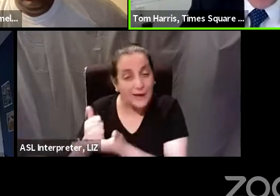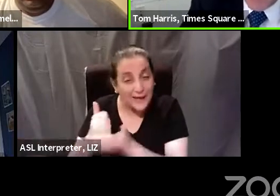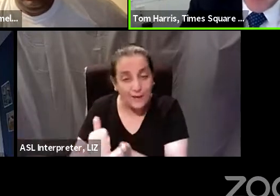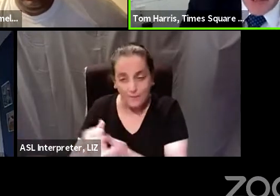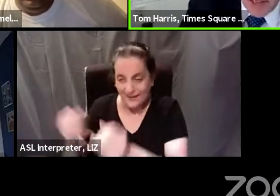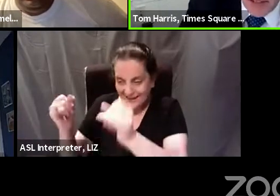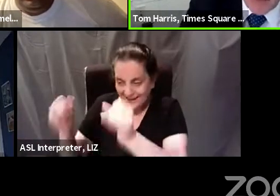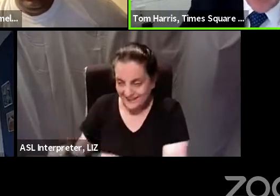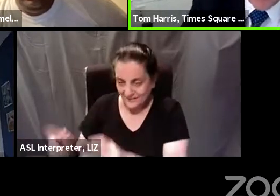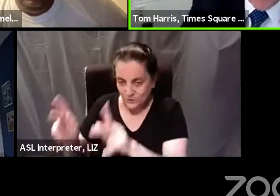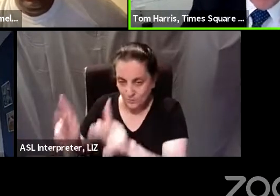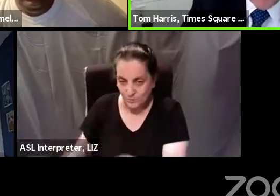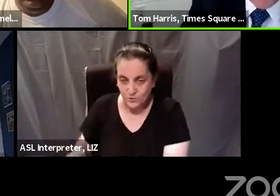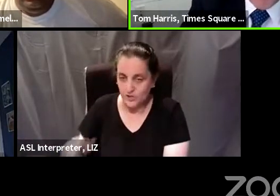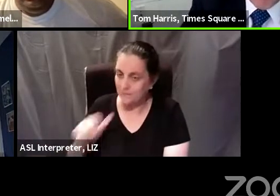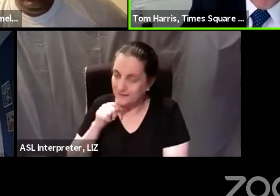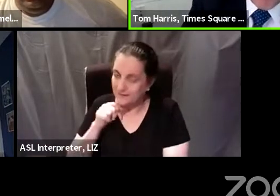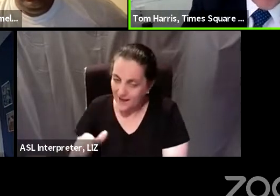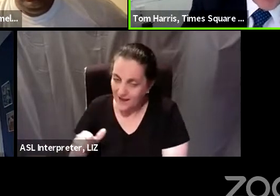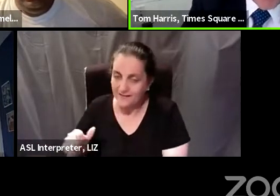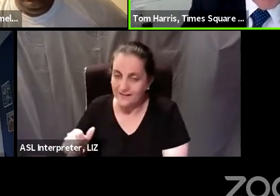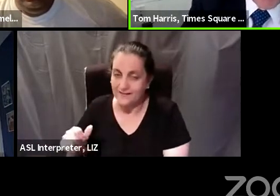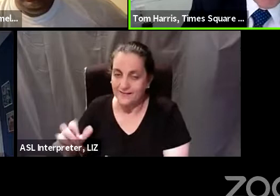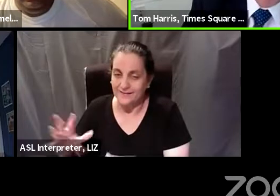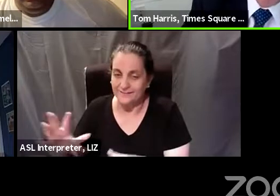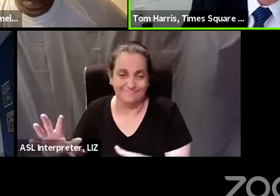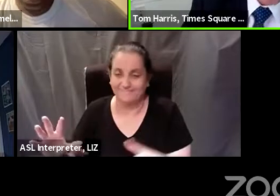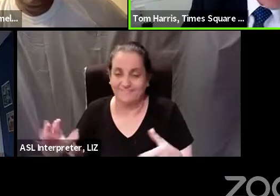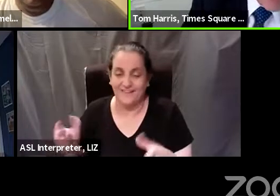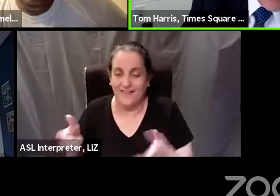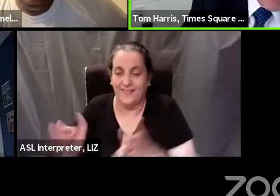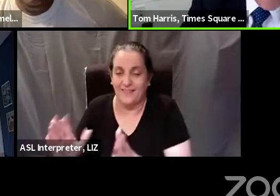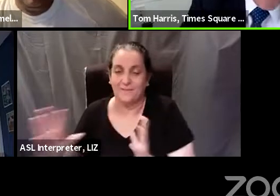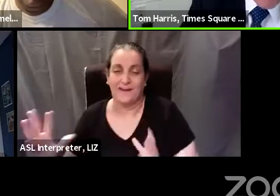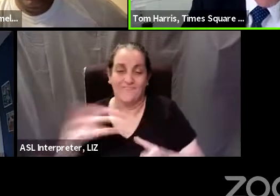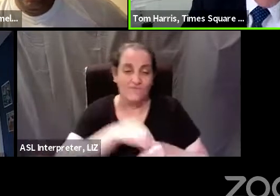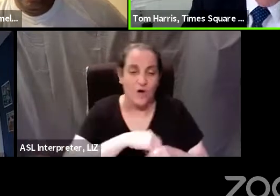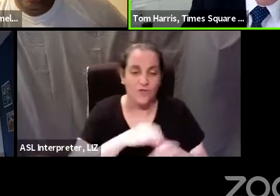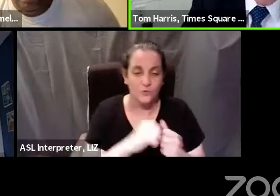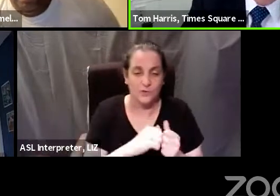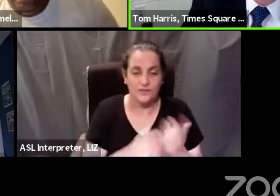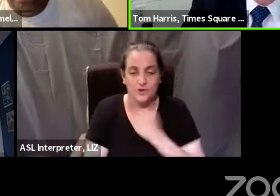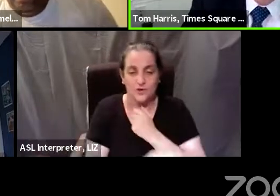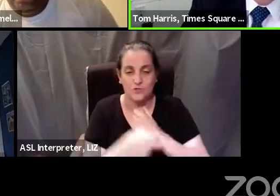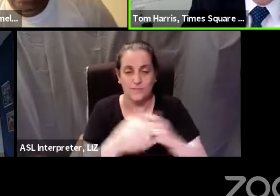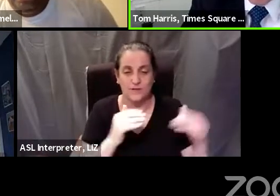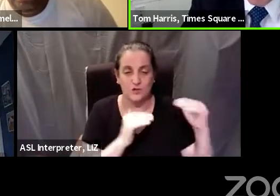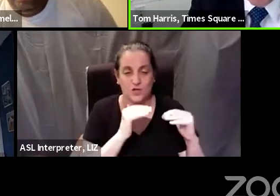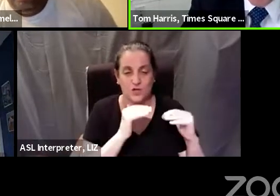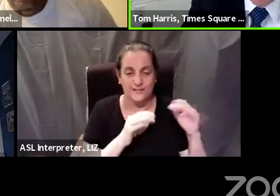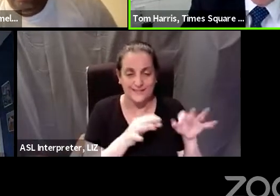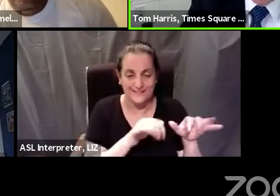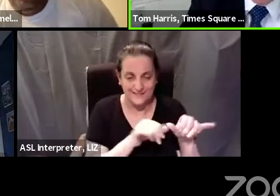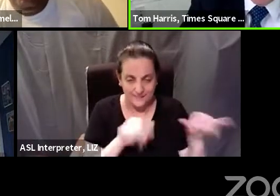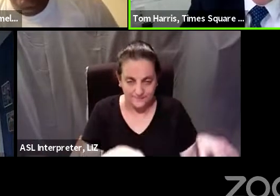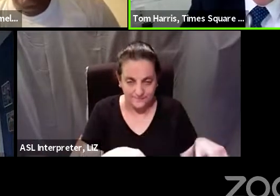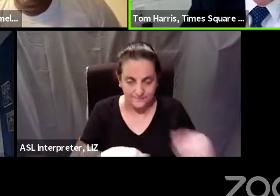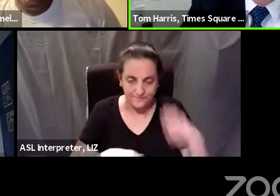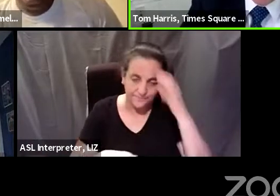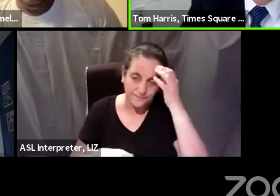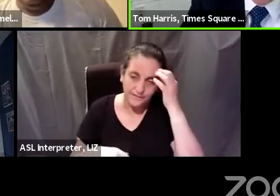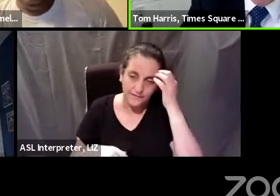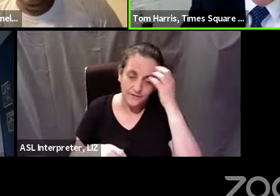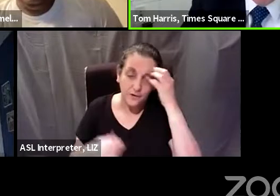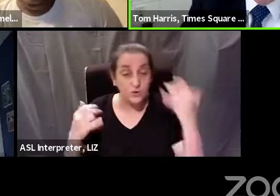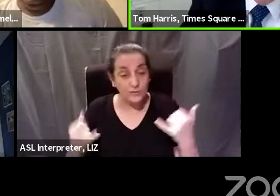individual, not to subject them to the criminal justice system. So then fast forward to the pandemic.